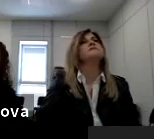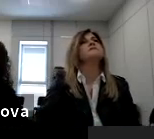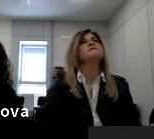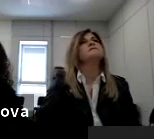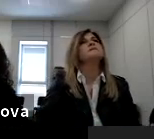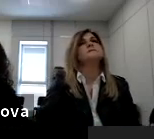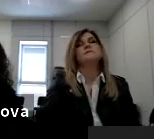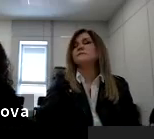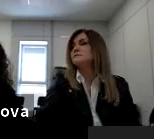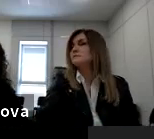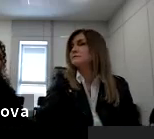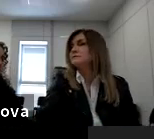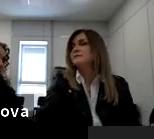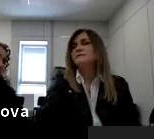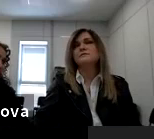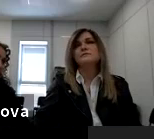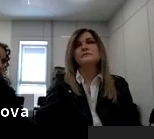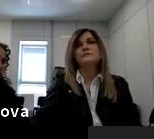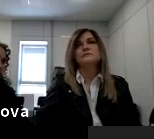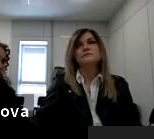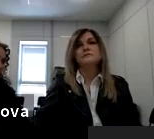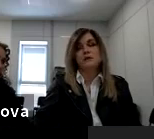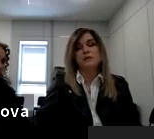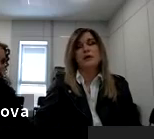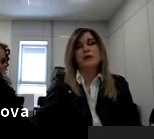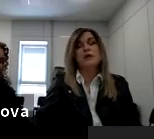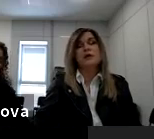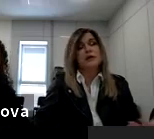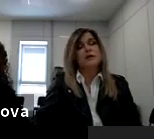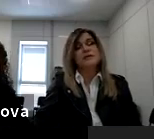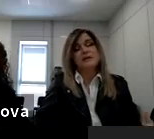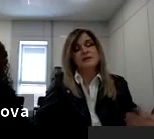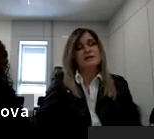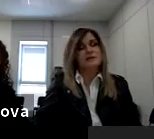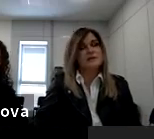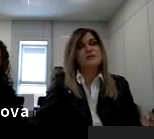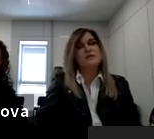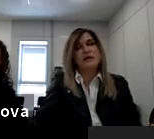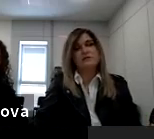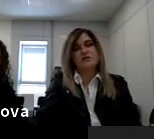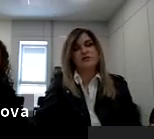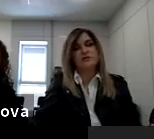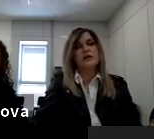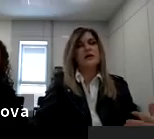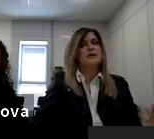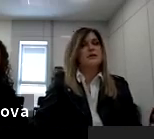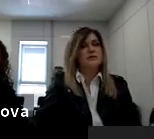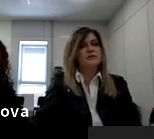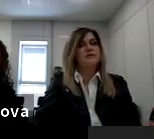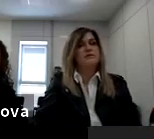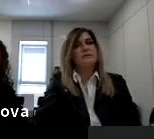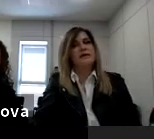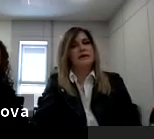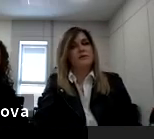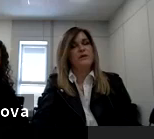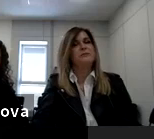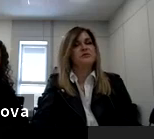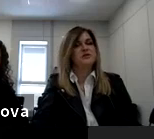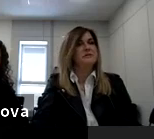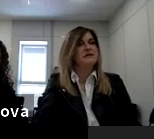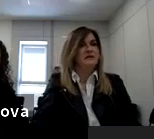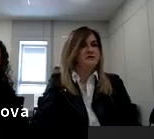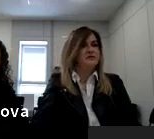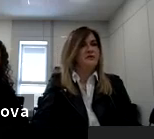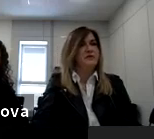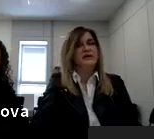standard, I think that it's only a shield. Yeah, we have, in a standard accessories, we have a shield, but you need to remember again, we are